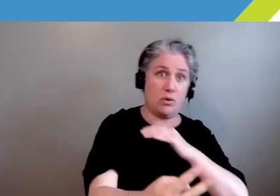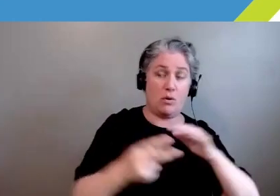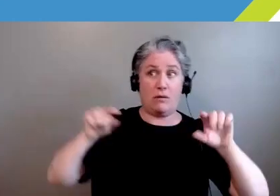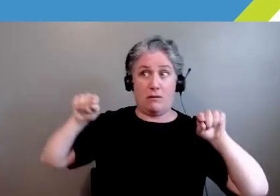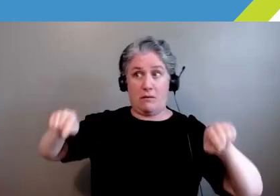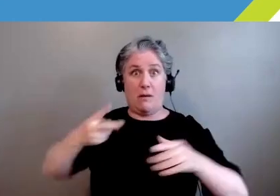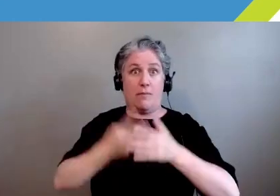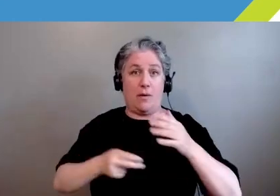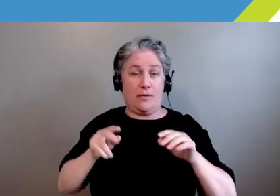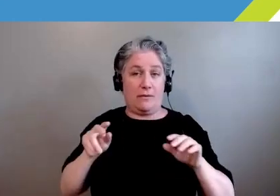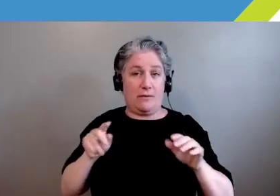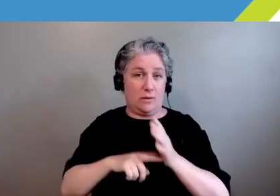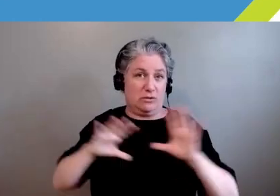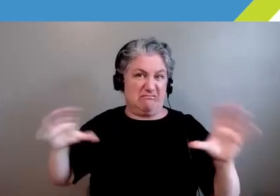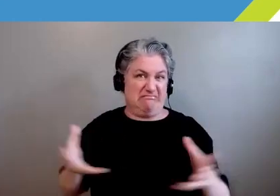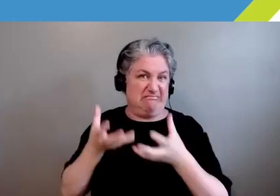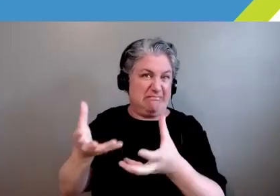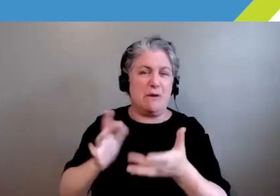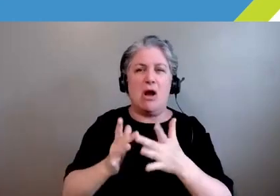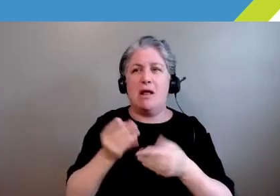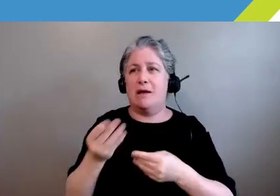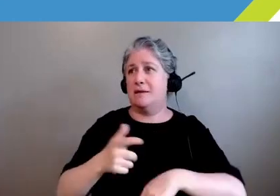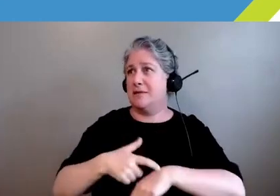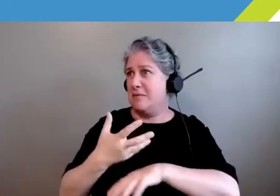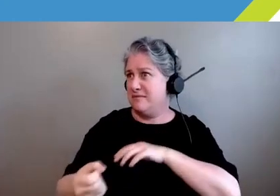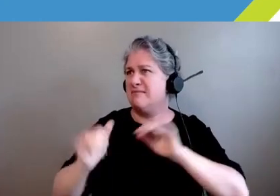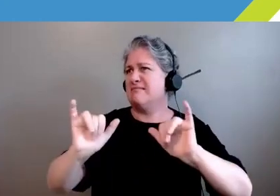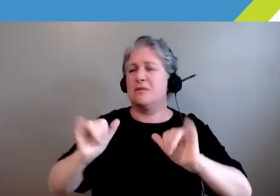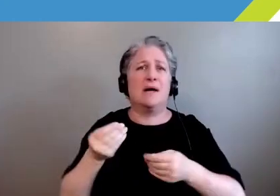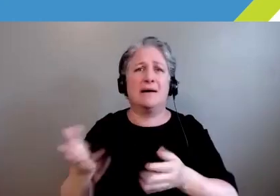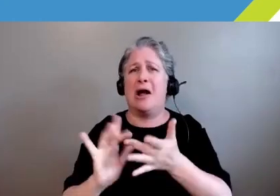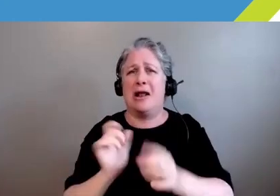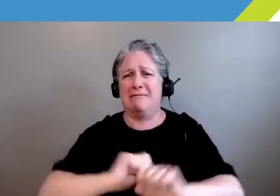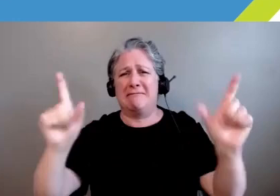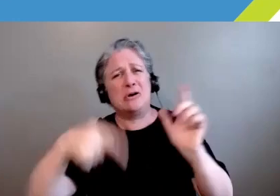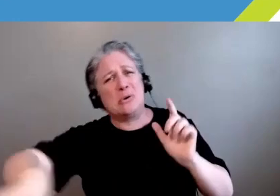we can direct you to some information online about that because I'm told that I'm out of time.